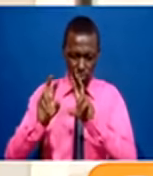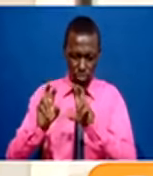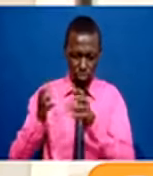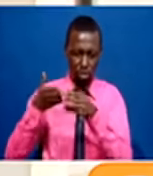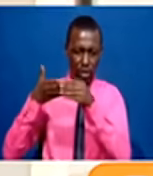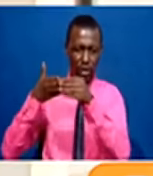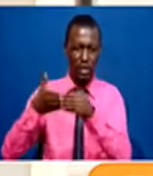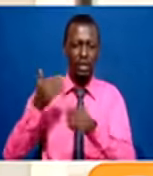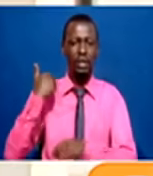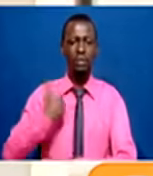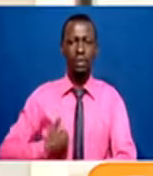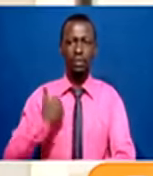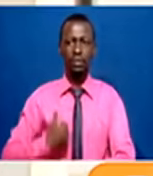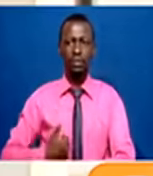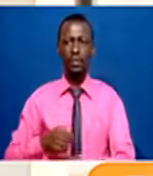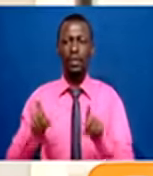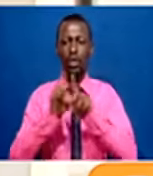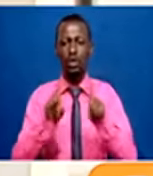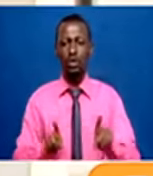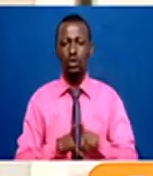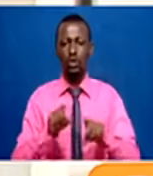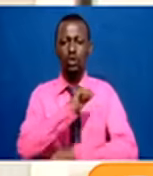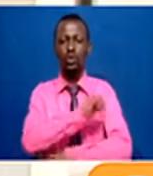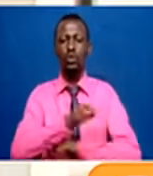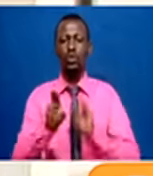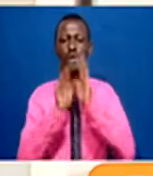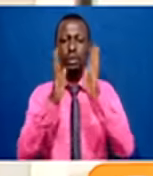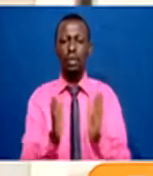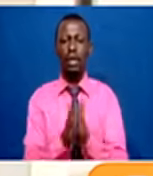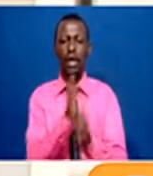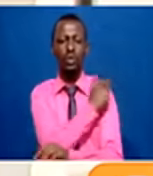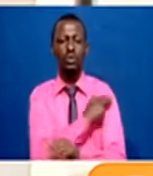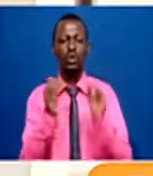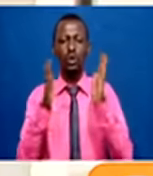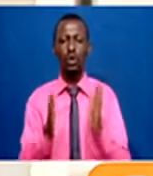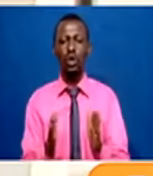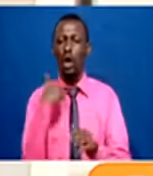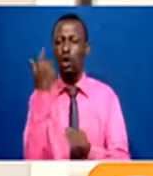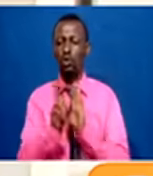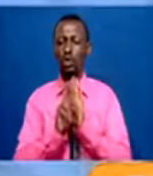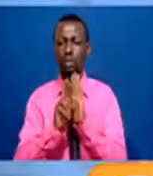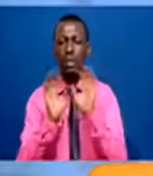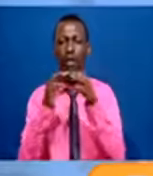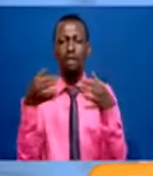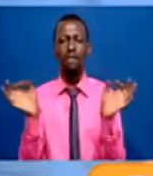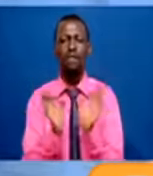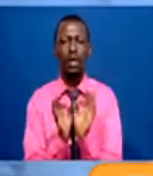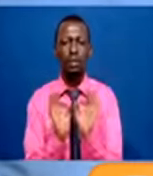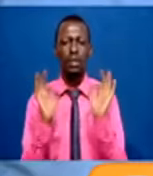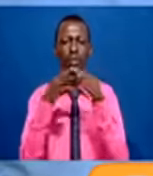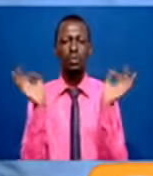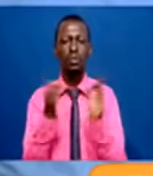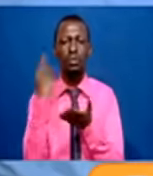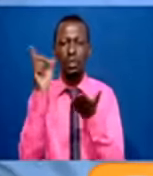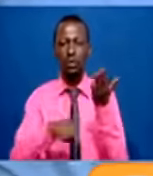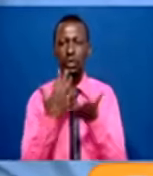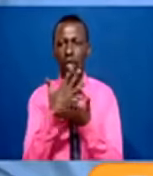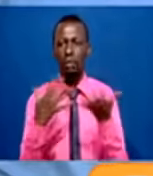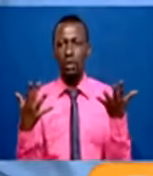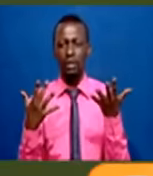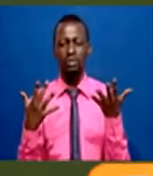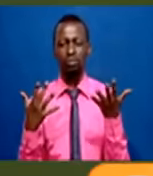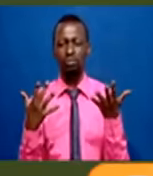Emily Rugena, representing the school, and Dr. Ndiangui, who was present on behalf of the family. The family says some things are not